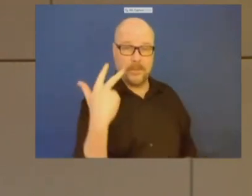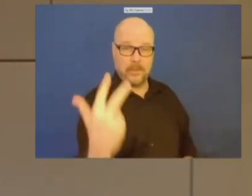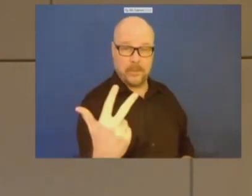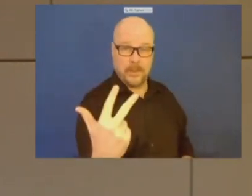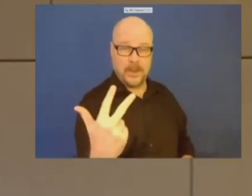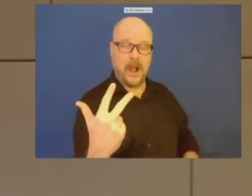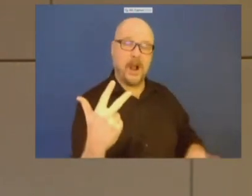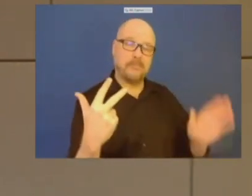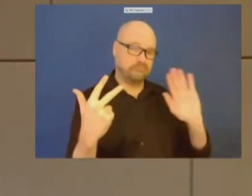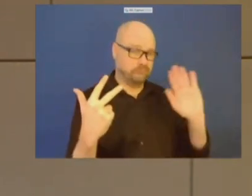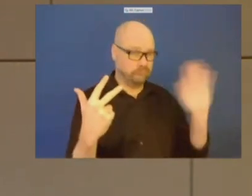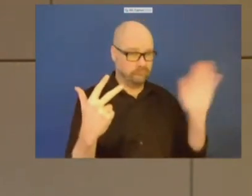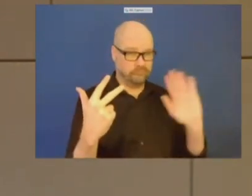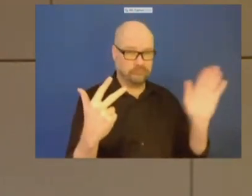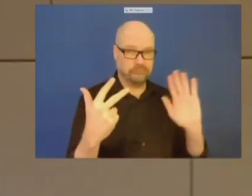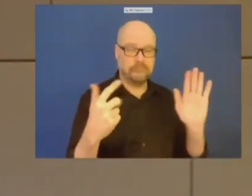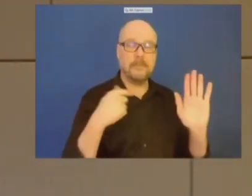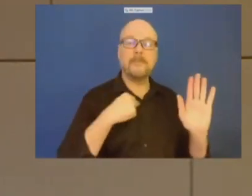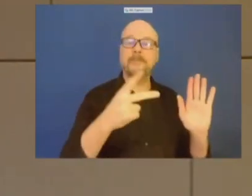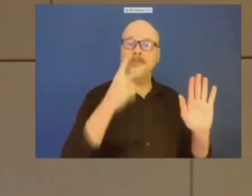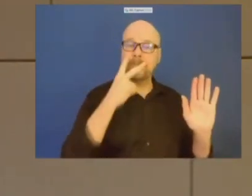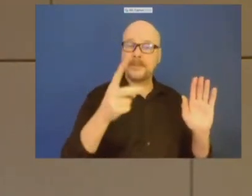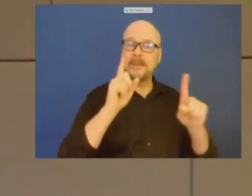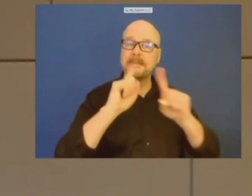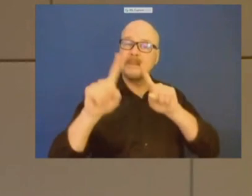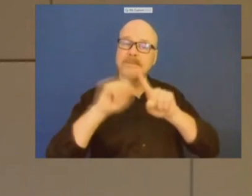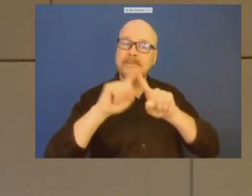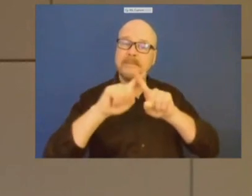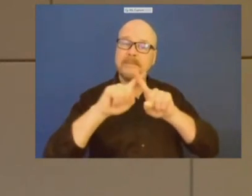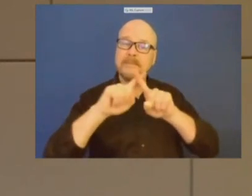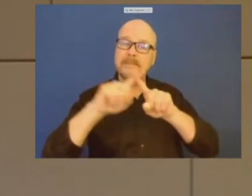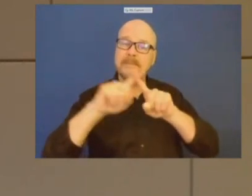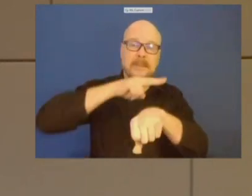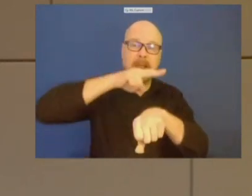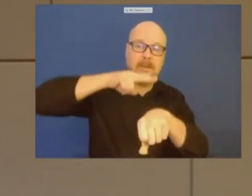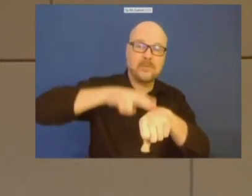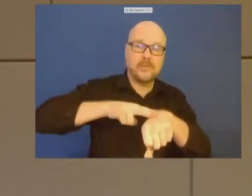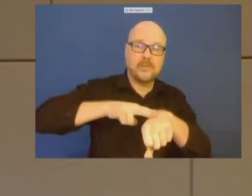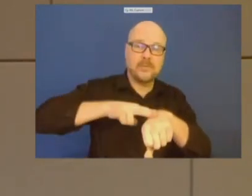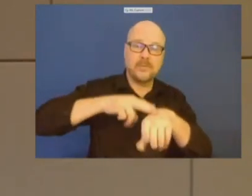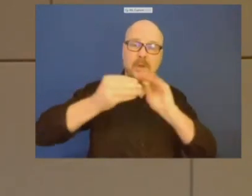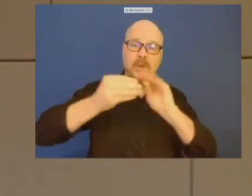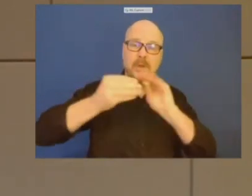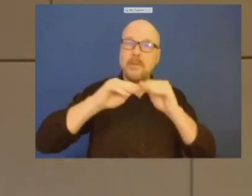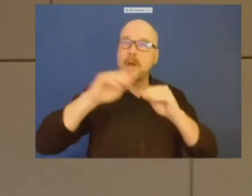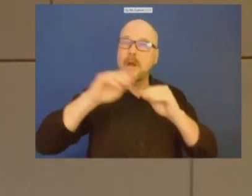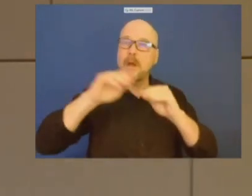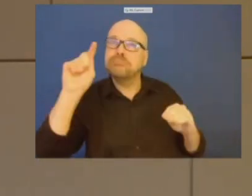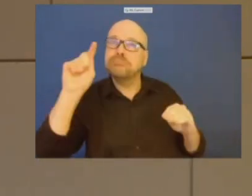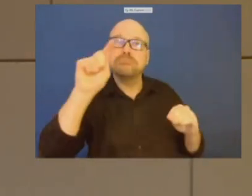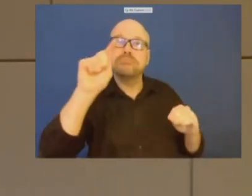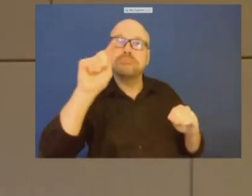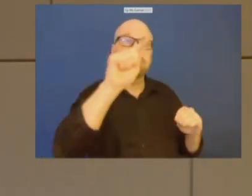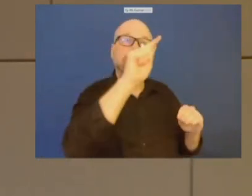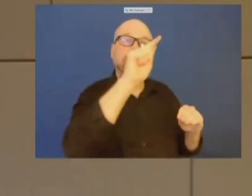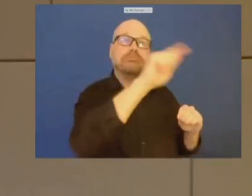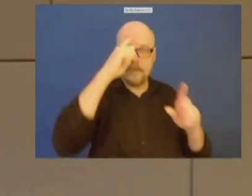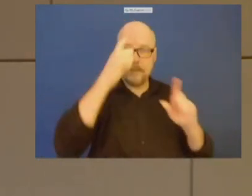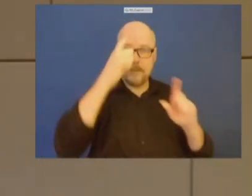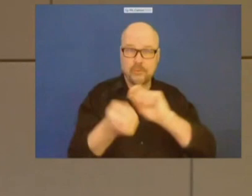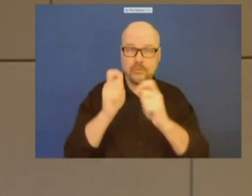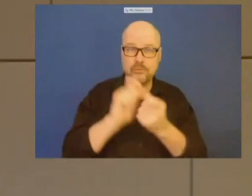2%, that they've been able to open up very effectively in slow, measured ways.